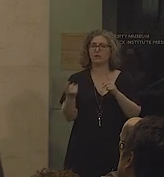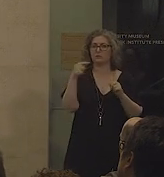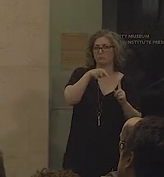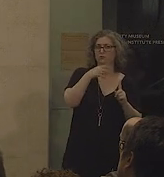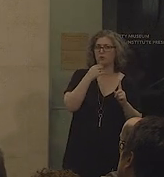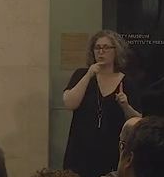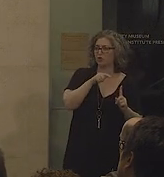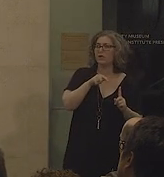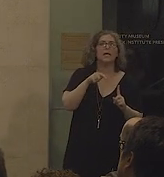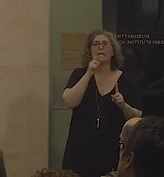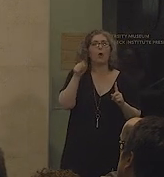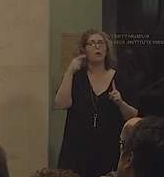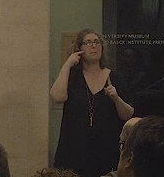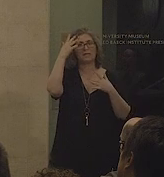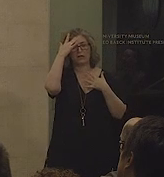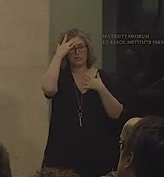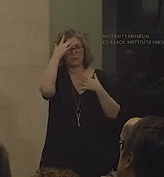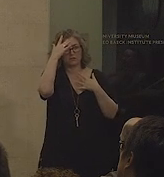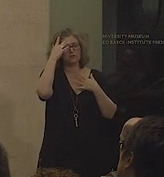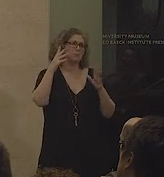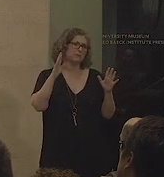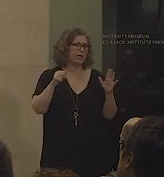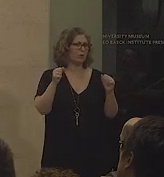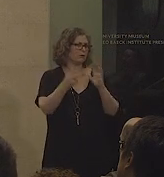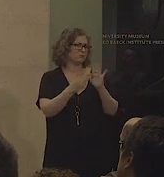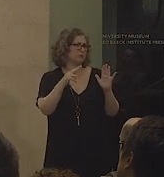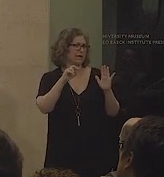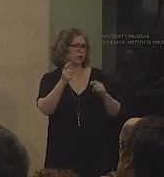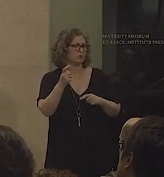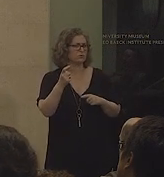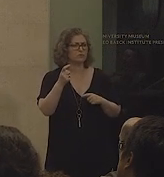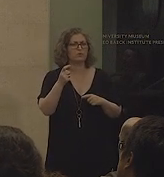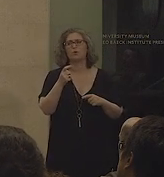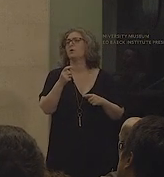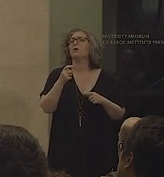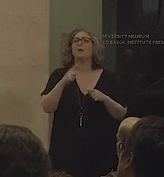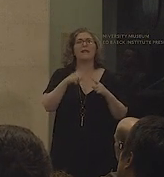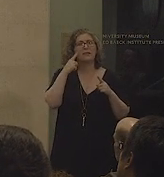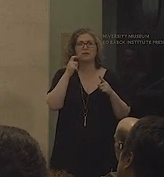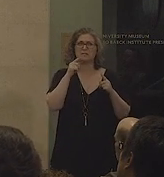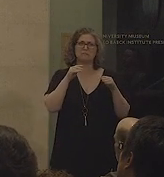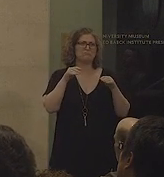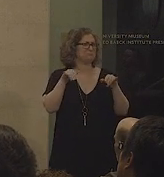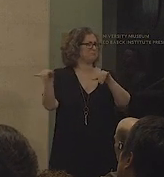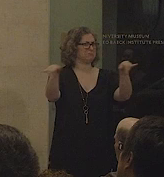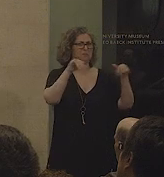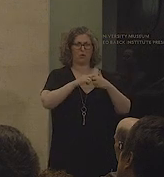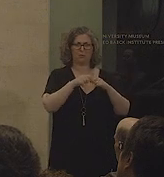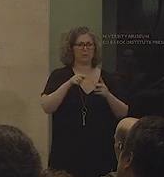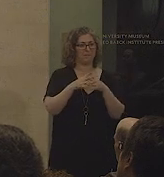One of the problems, it's not just mental illness, which is something that is diagnosed. I believe that there is an endemic problem in America